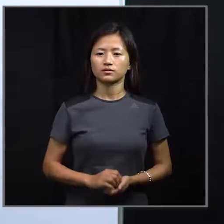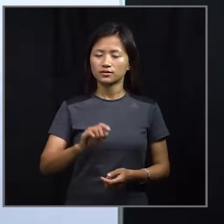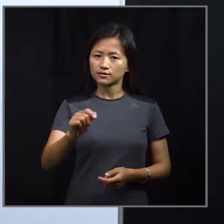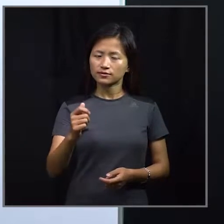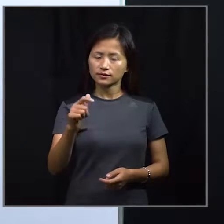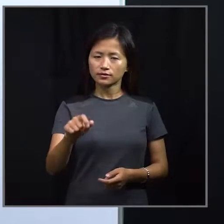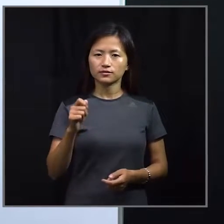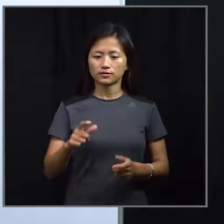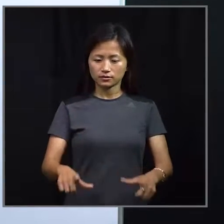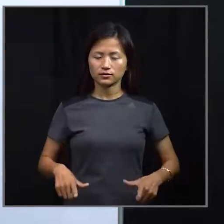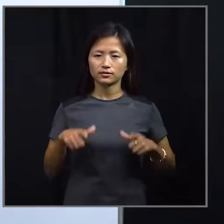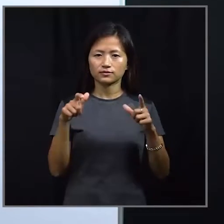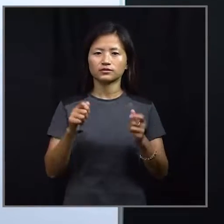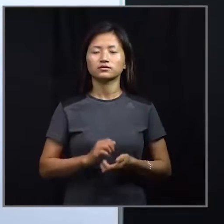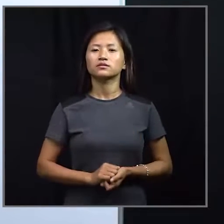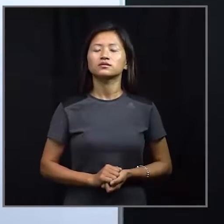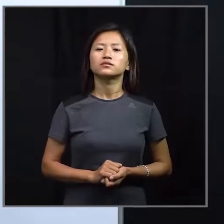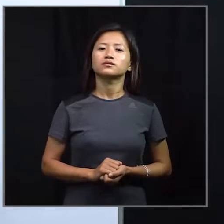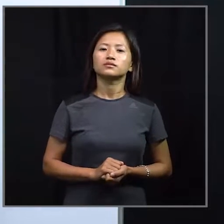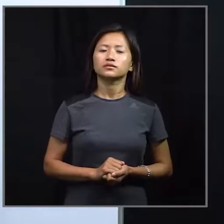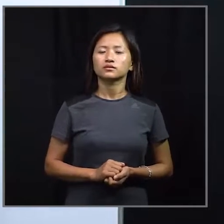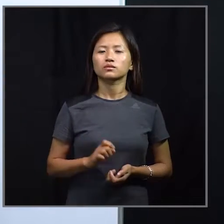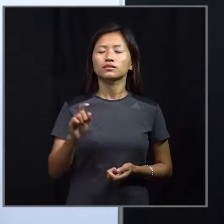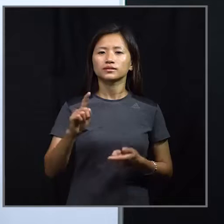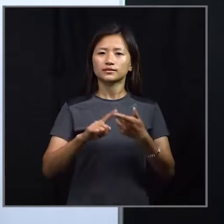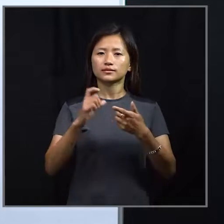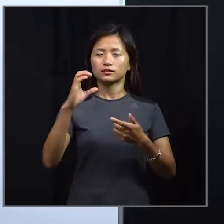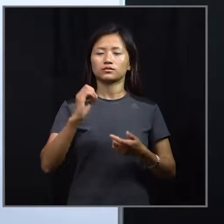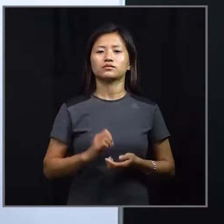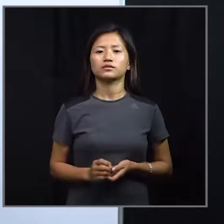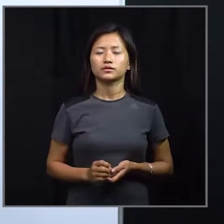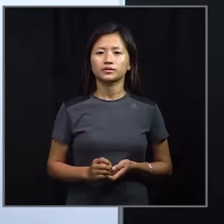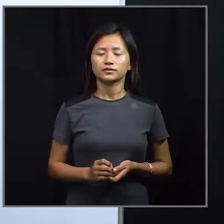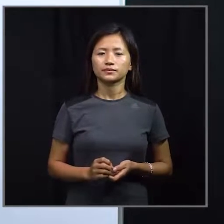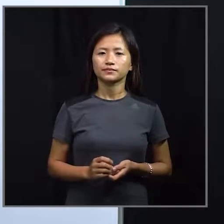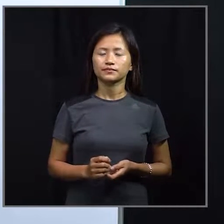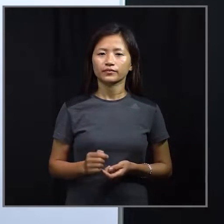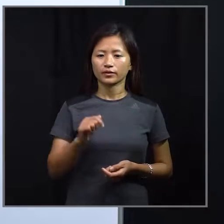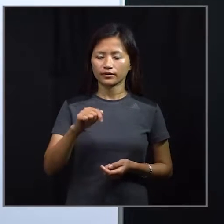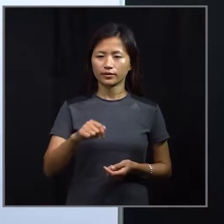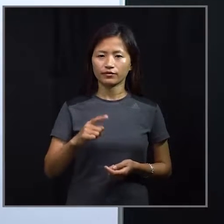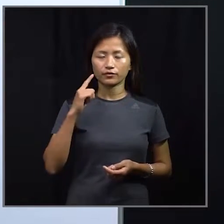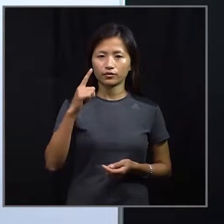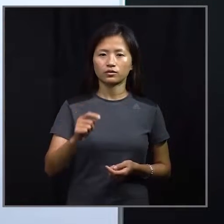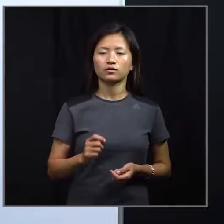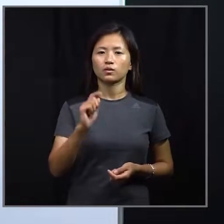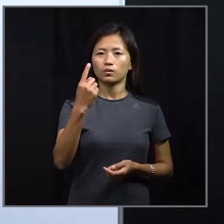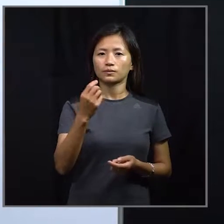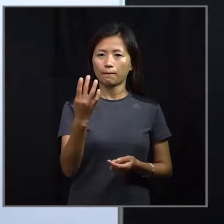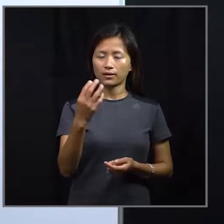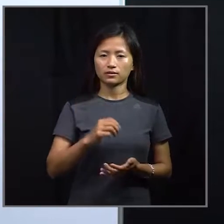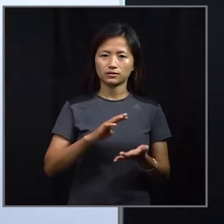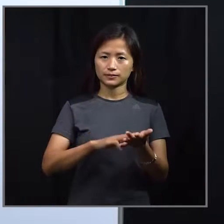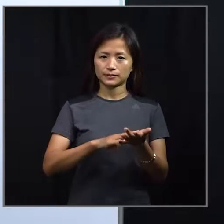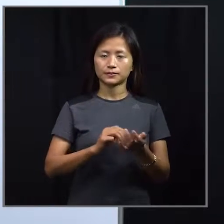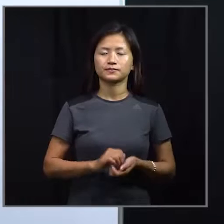That is simply called an economy. Are you getting the point or not? And therefore, for one mark, what is an economy?